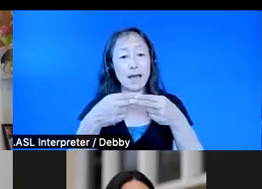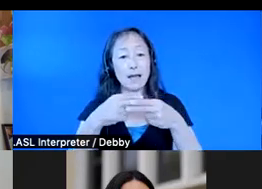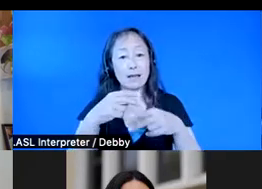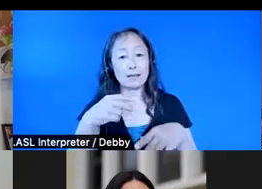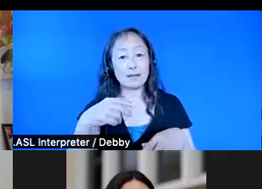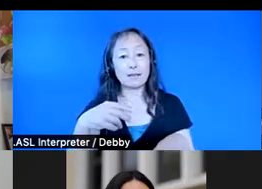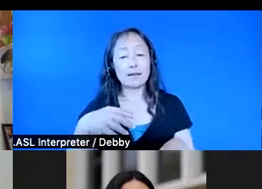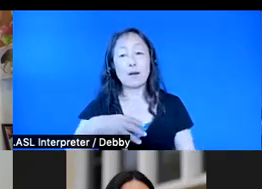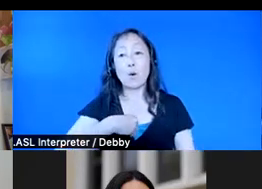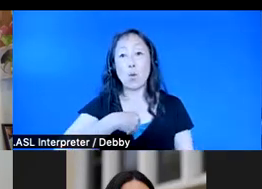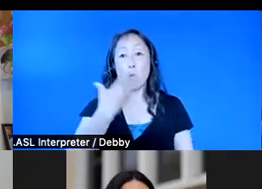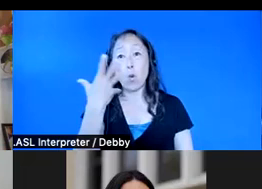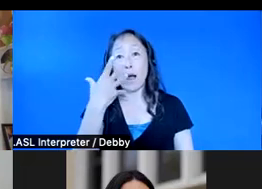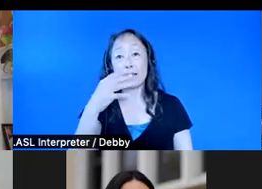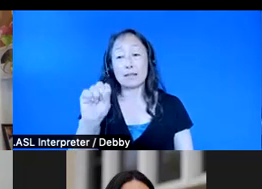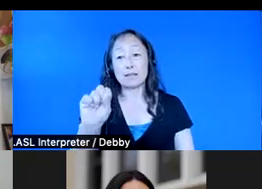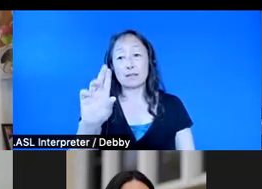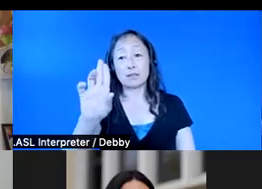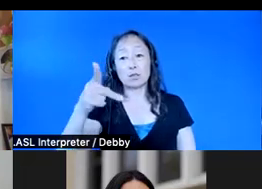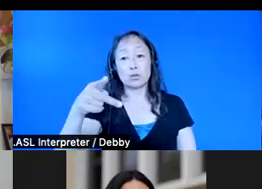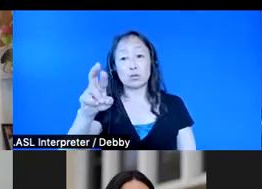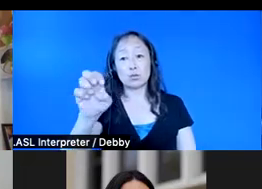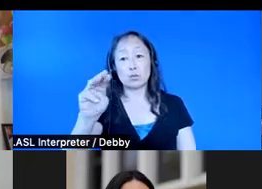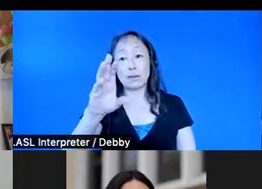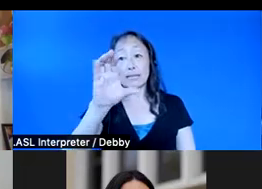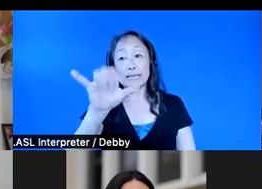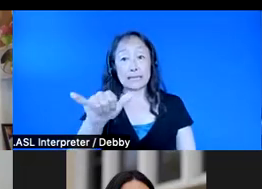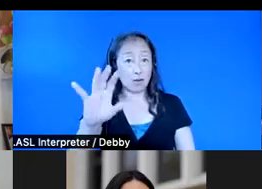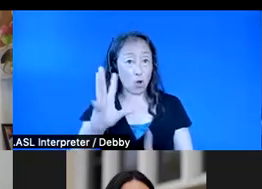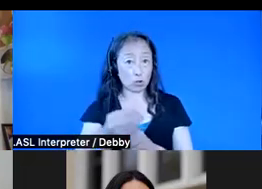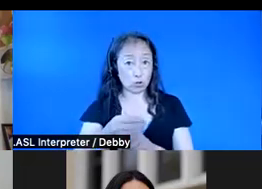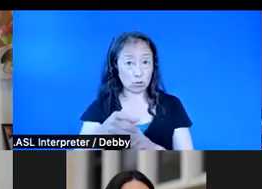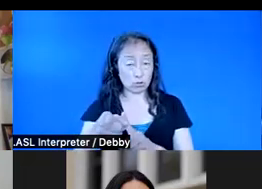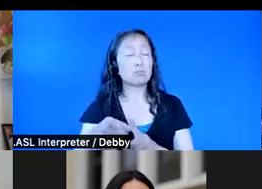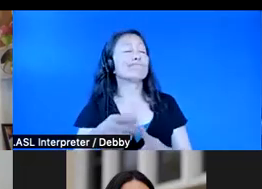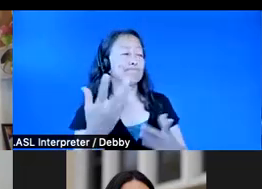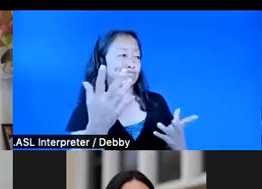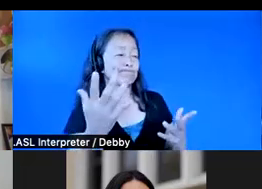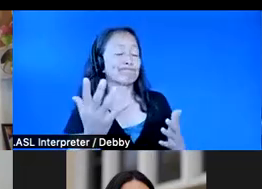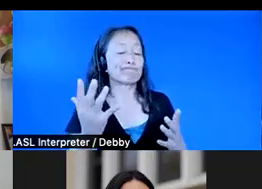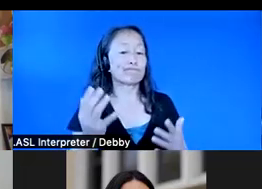supremacy culture, Christine? Yes, okay, so I can just start on the.